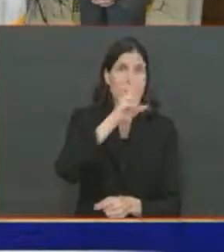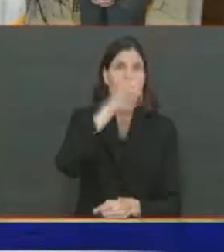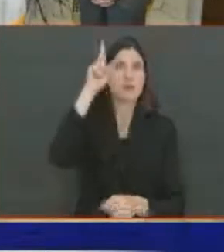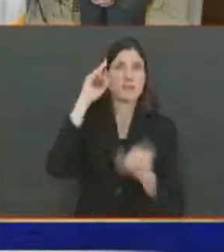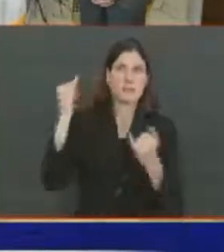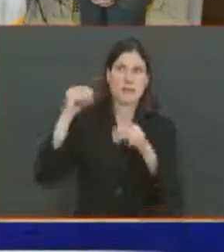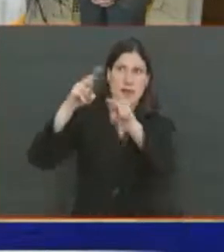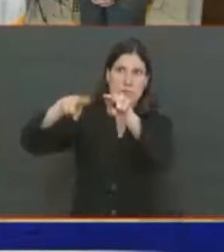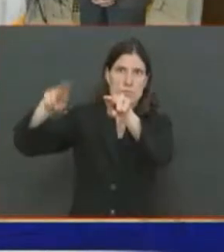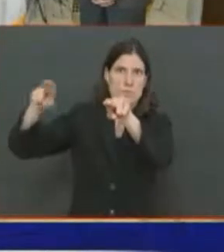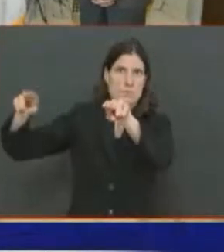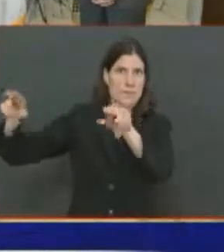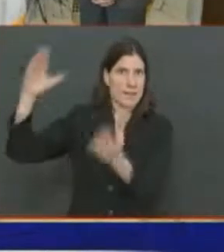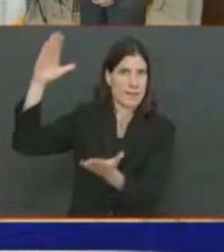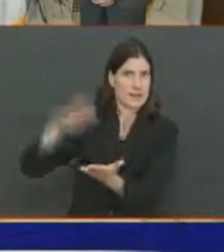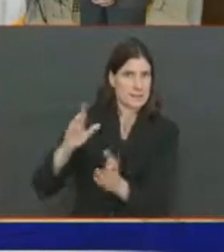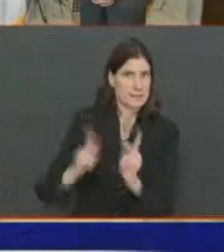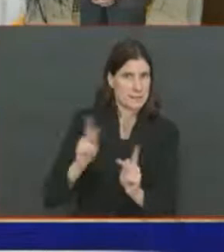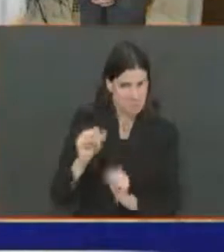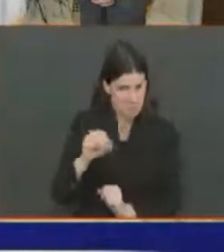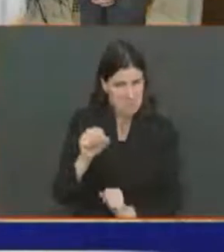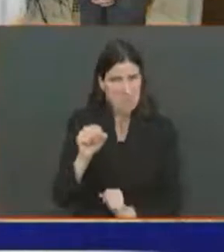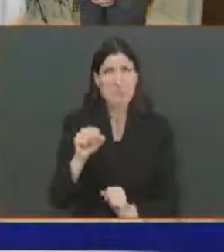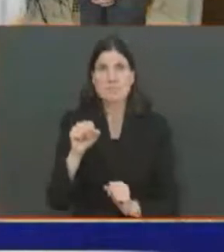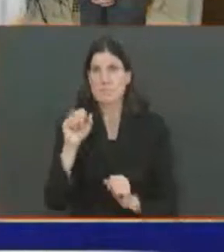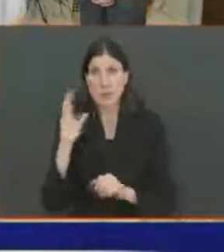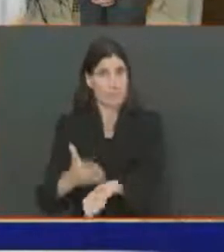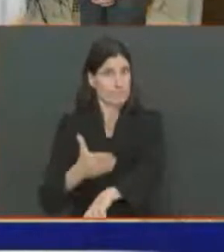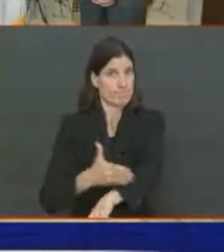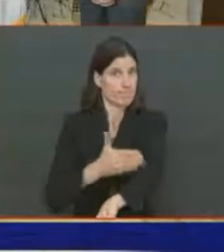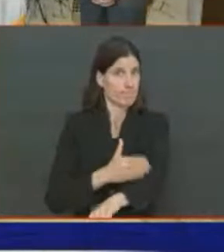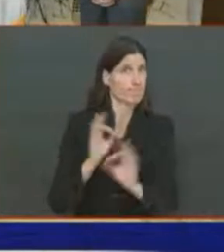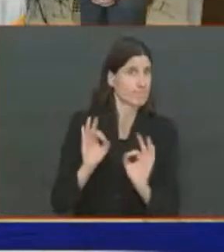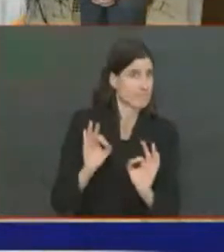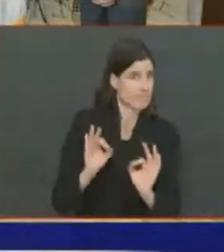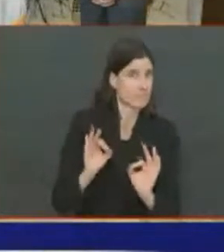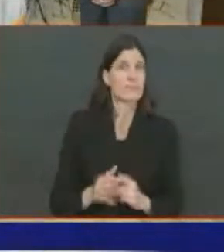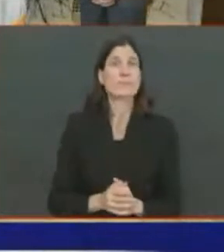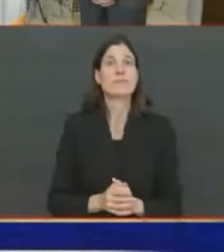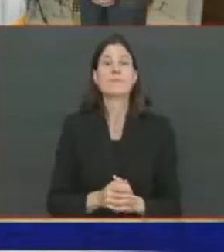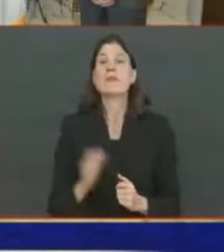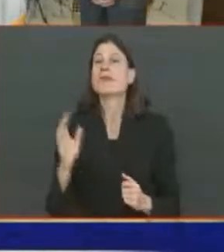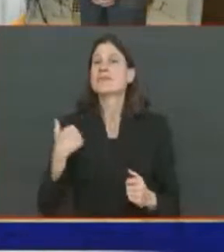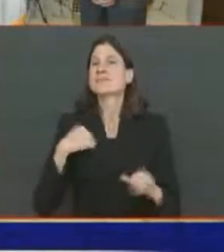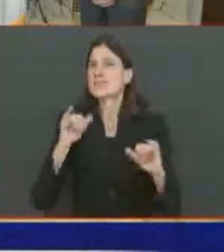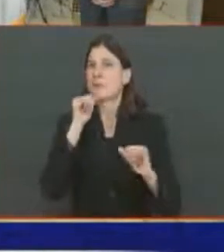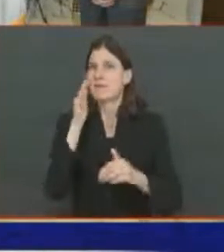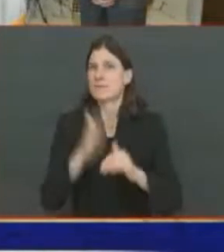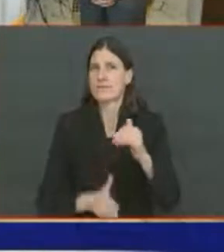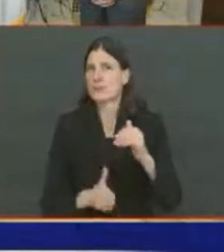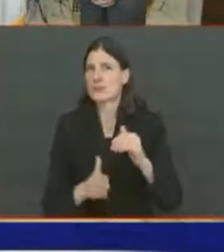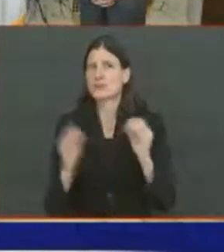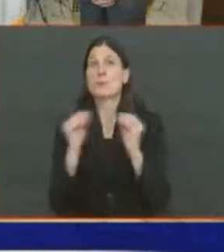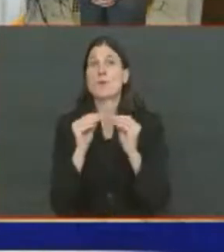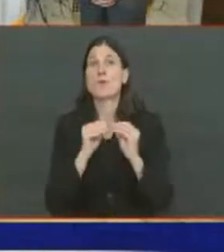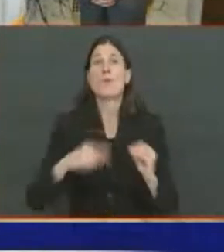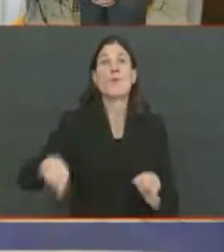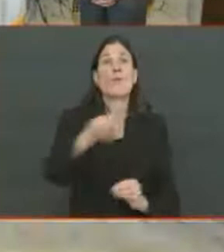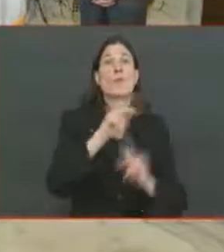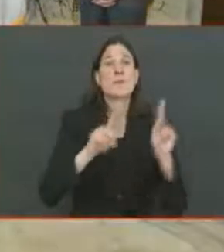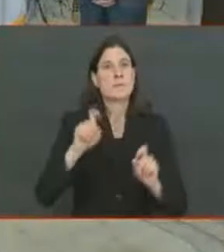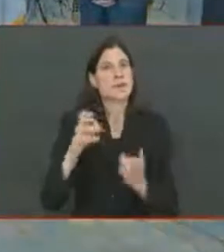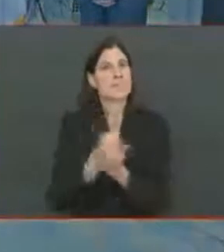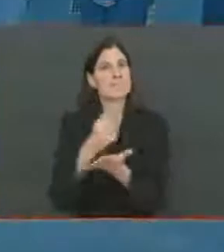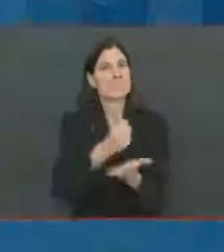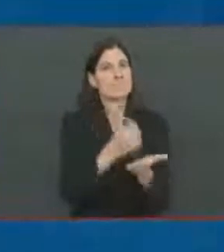Secondly, you have to account also for the number of tests, which is why yesterday I referenced the